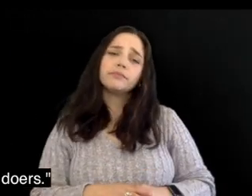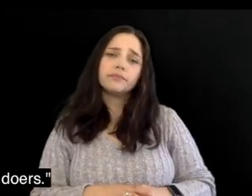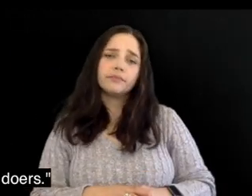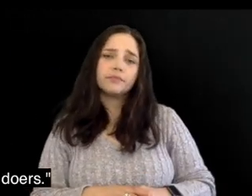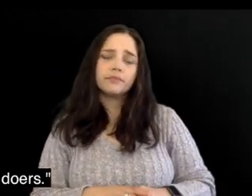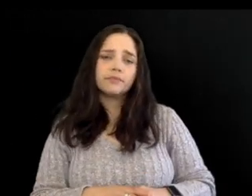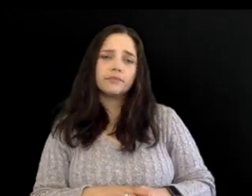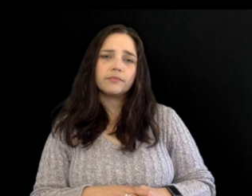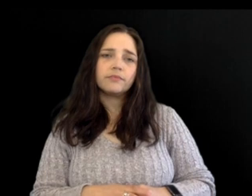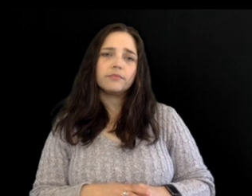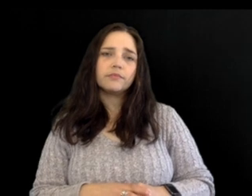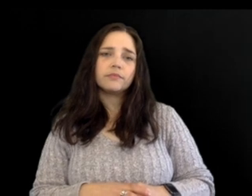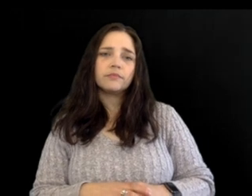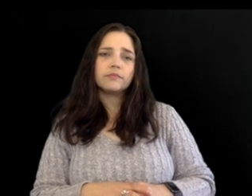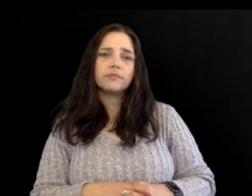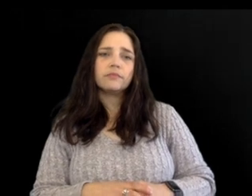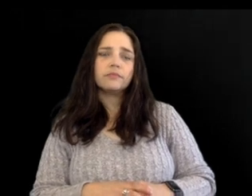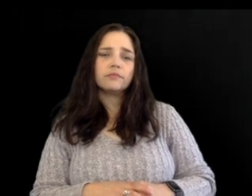you evildoers.'"